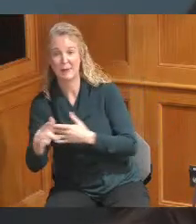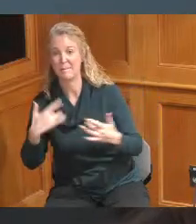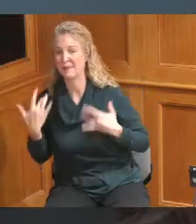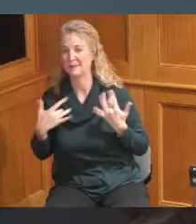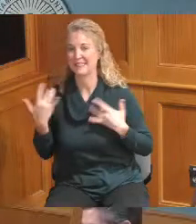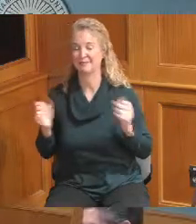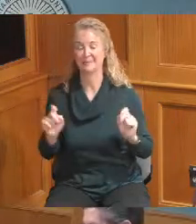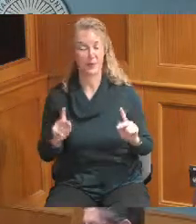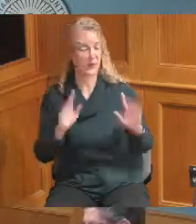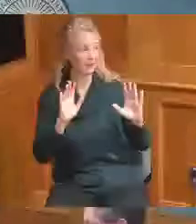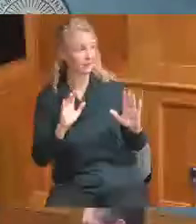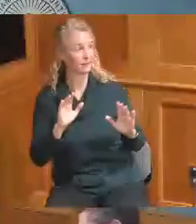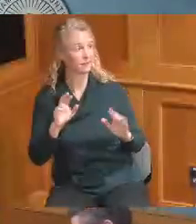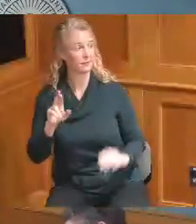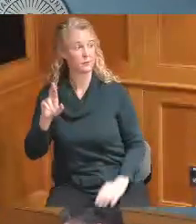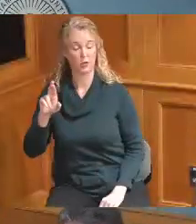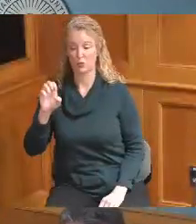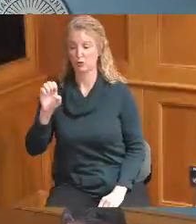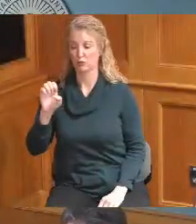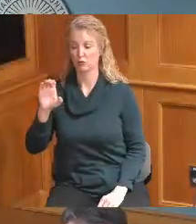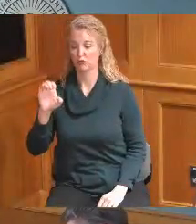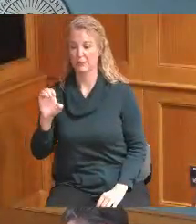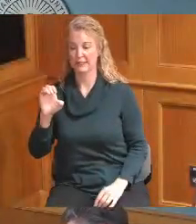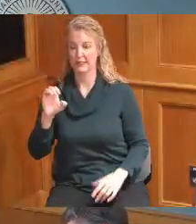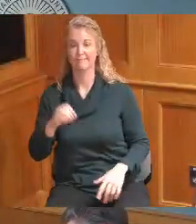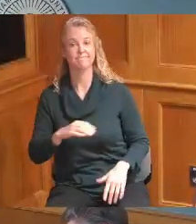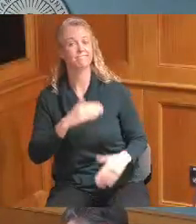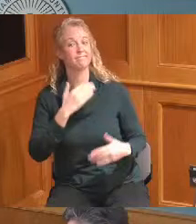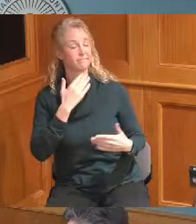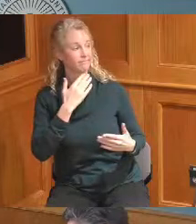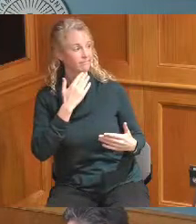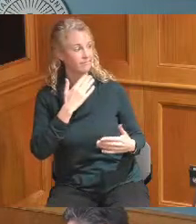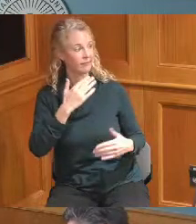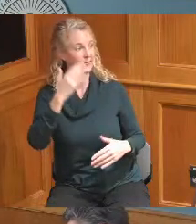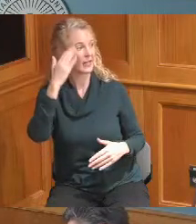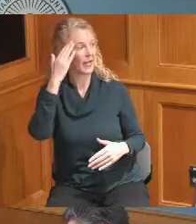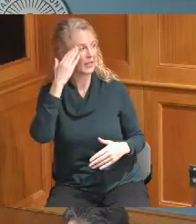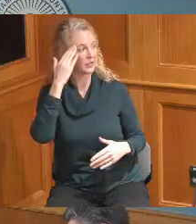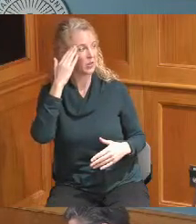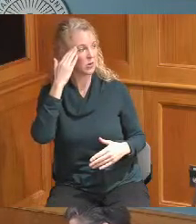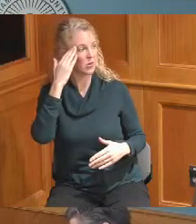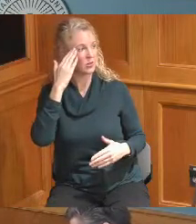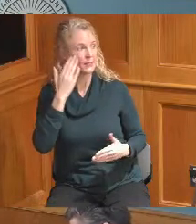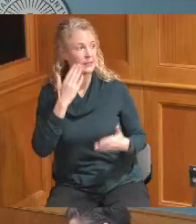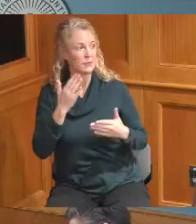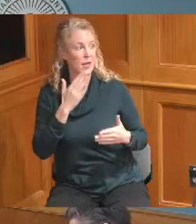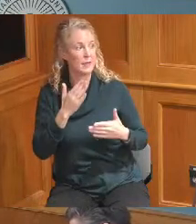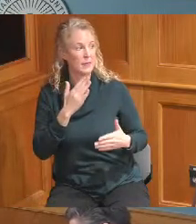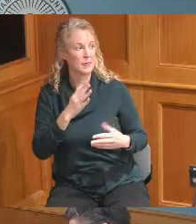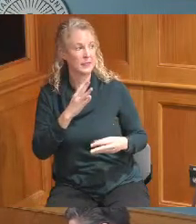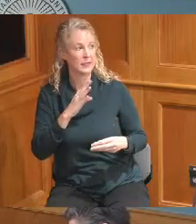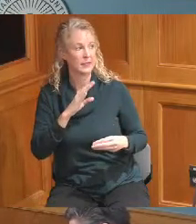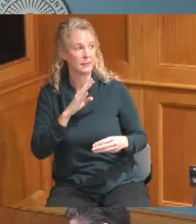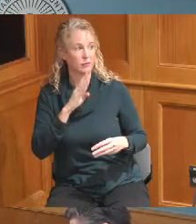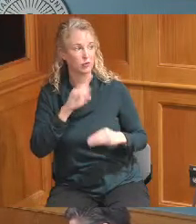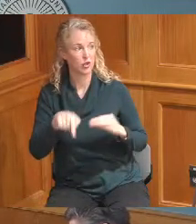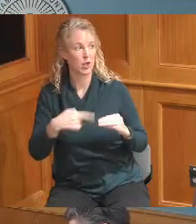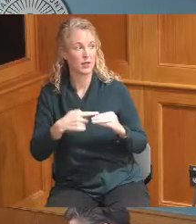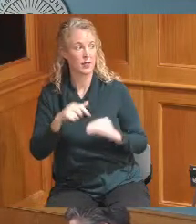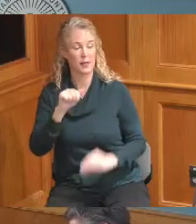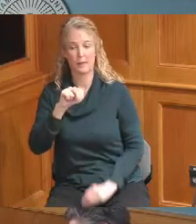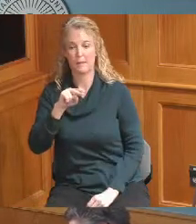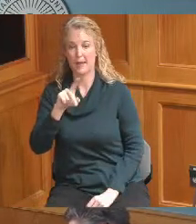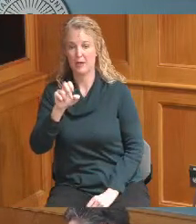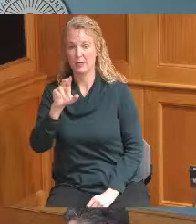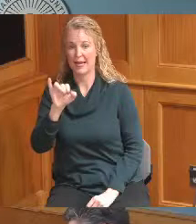That's all I have. Thank you. Commissioner Reese. Yes, thank you. I know you're going to probably talk about Anderson Township, but we had a